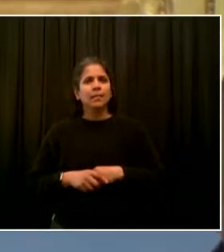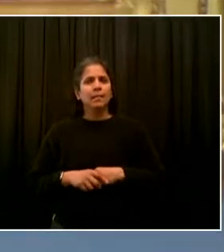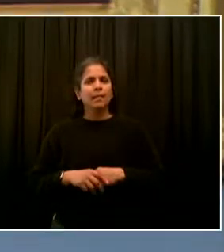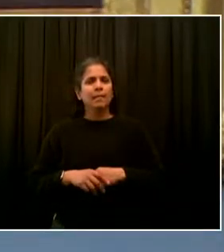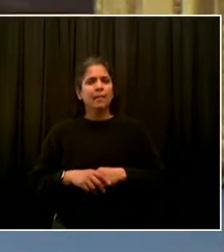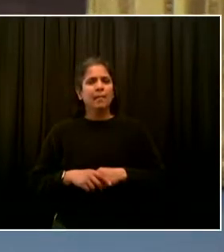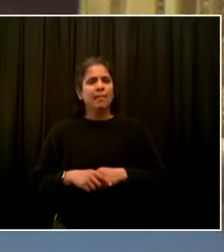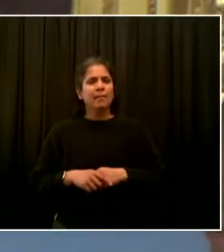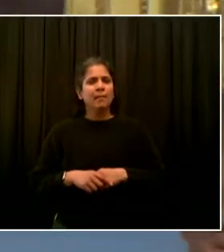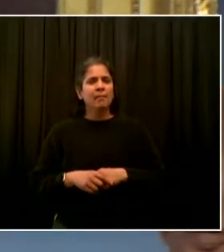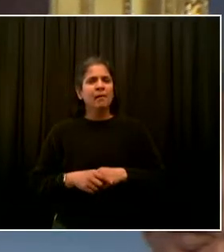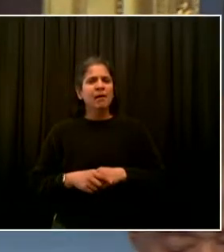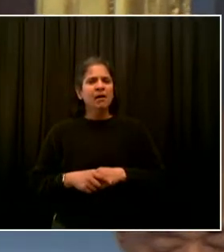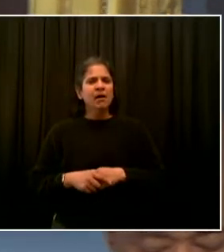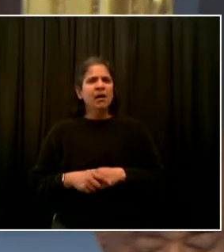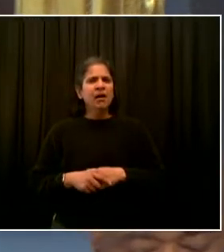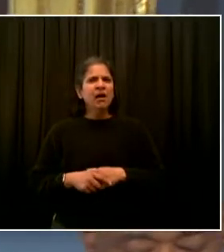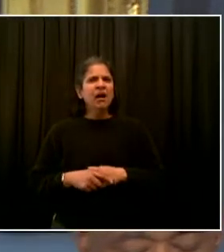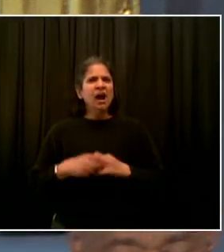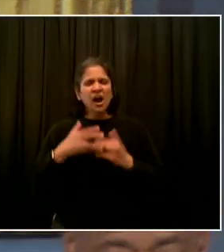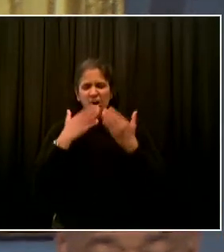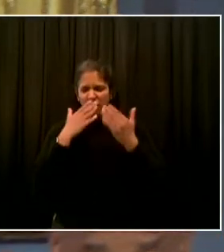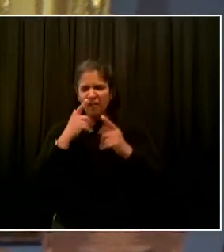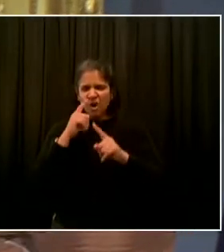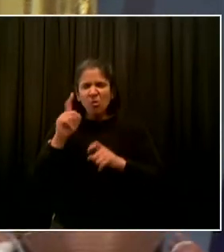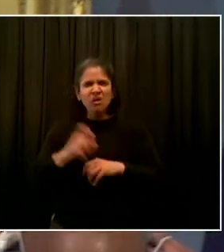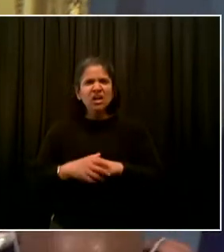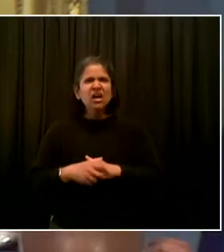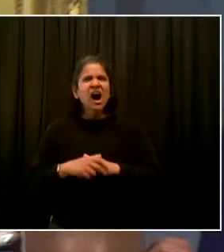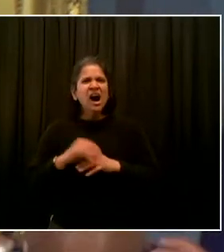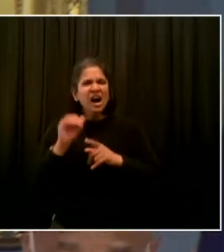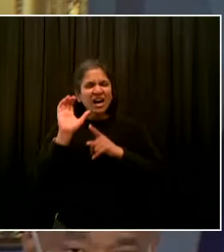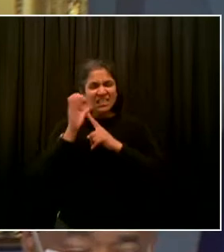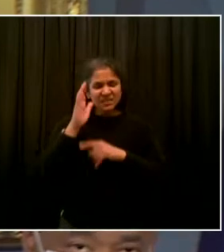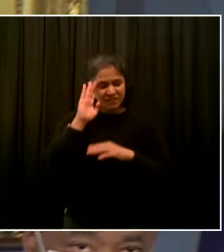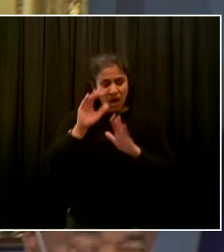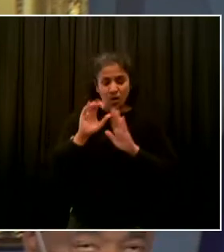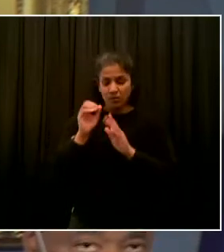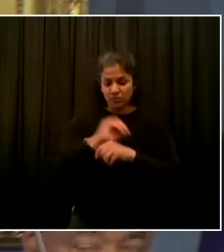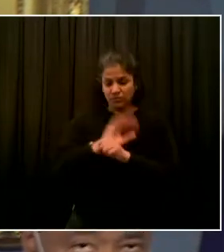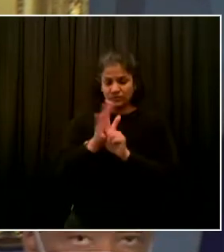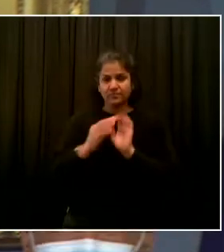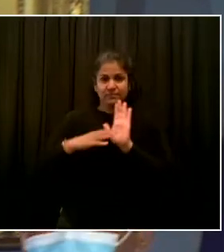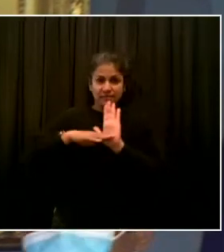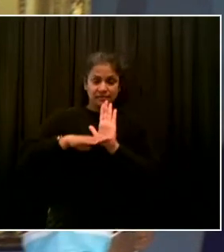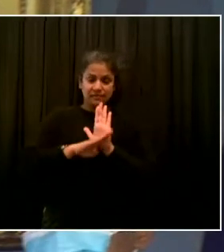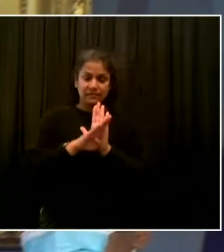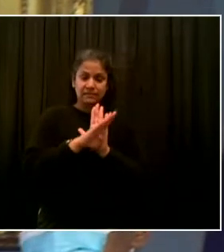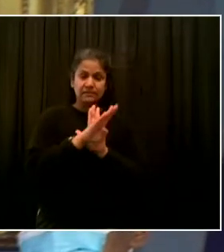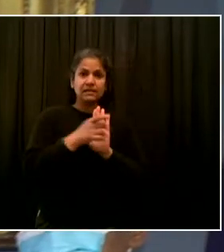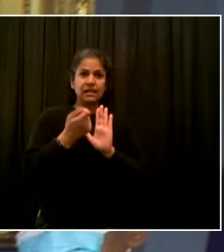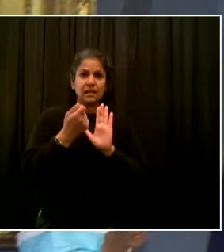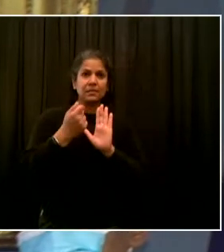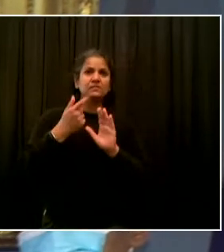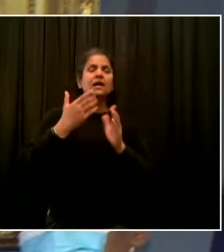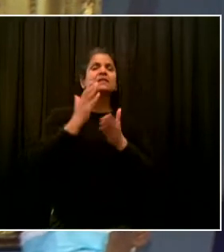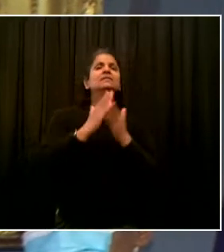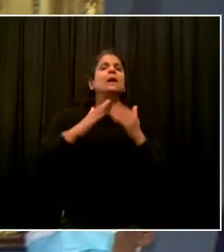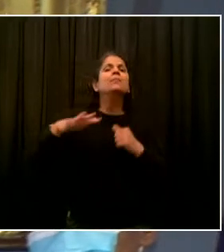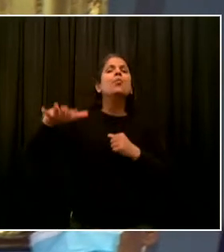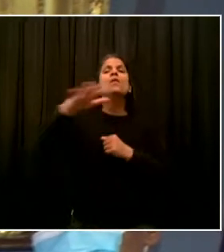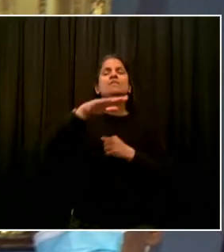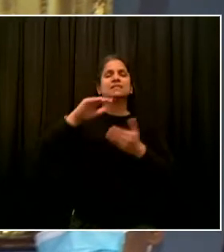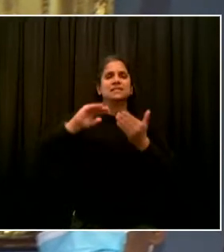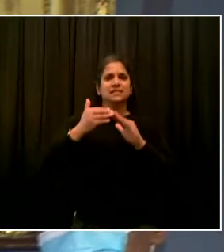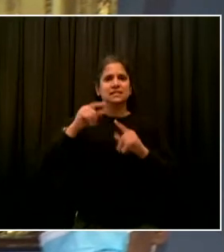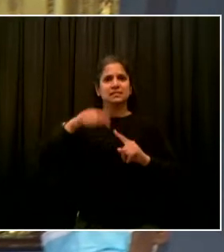Thanks for the question. We're seeing cases rise across the city. You may recall we published a COVID color-coded